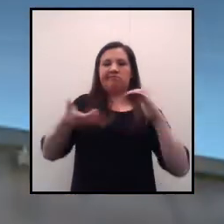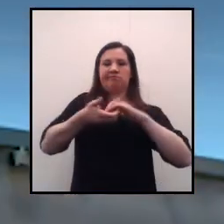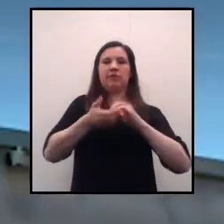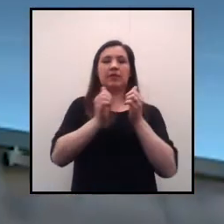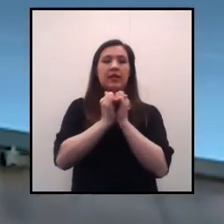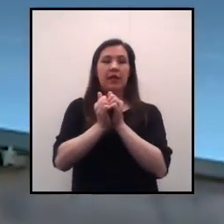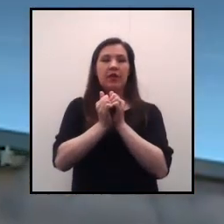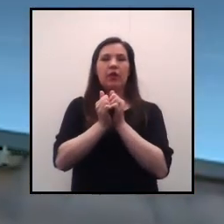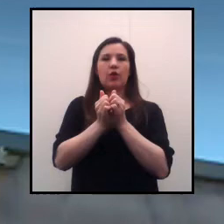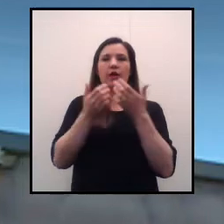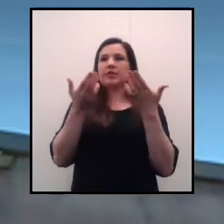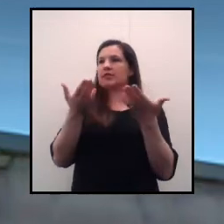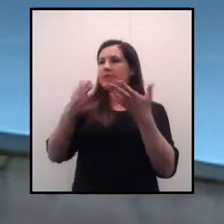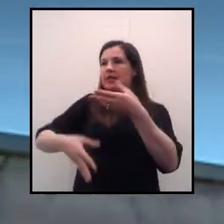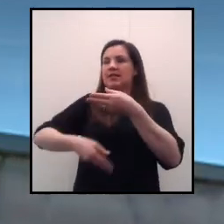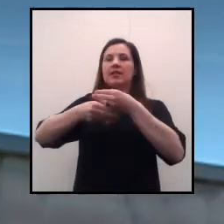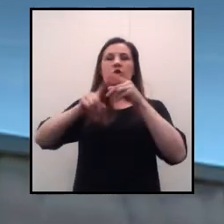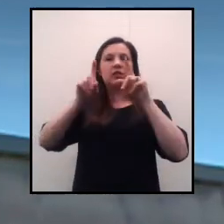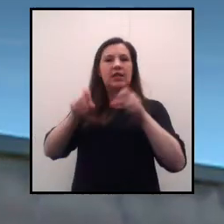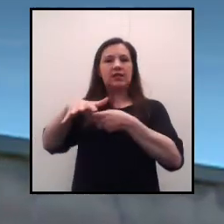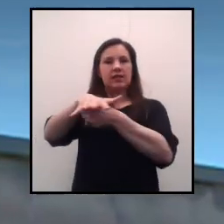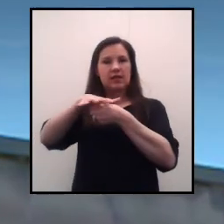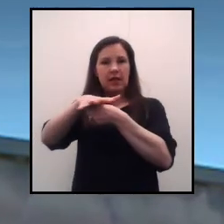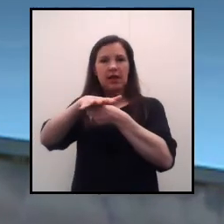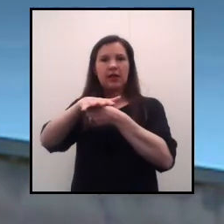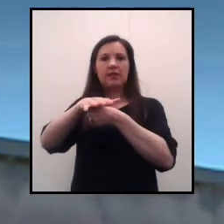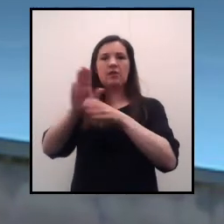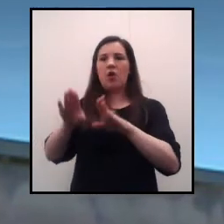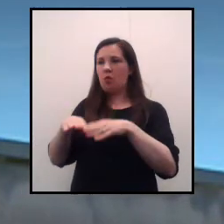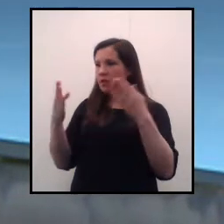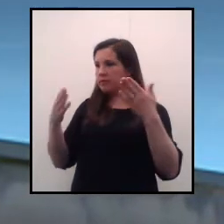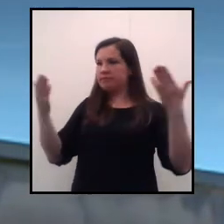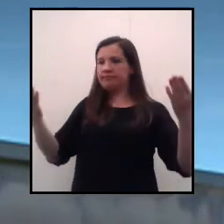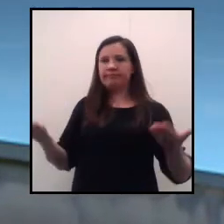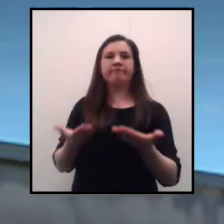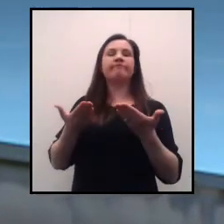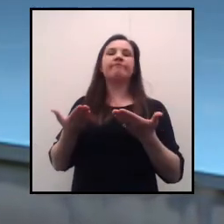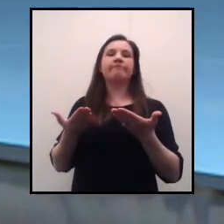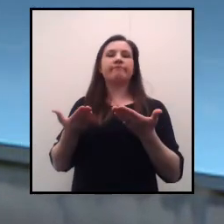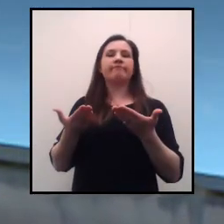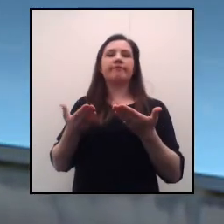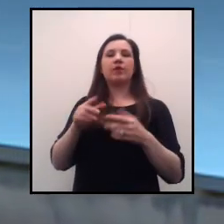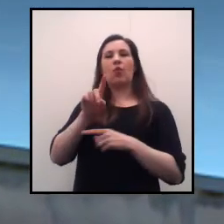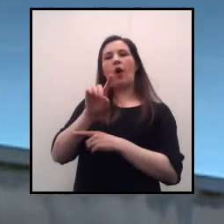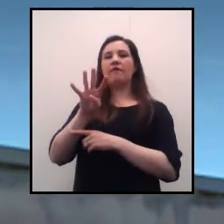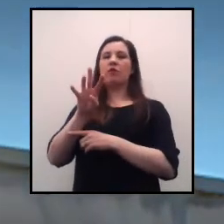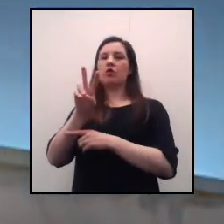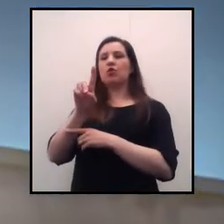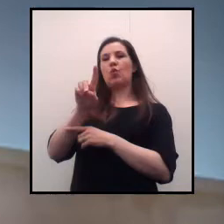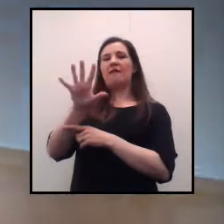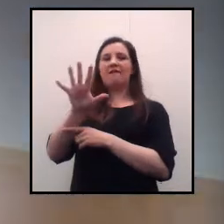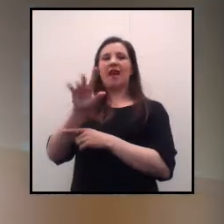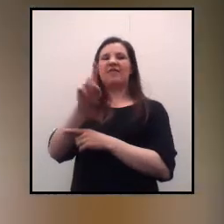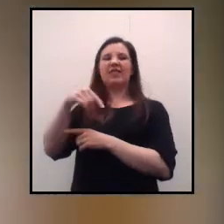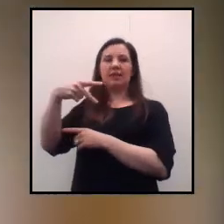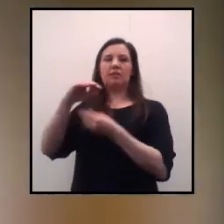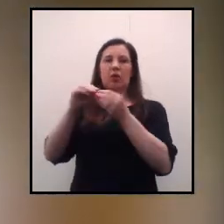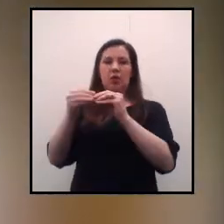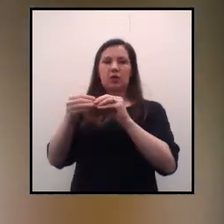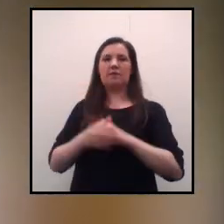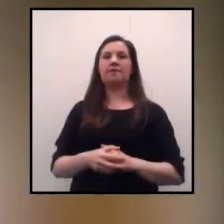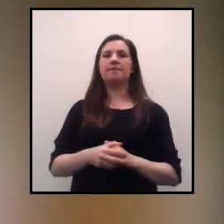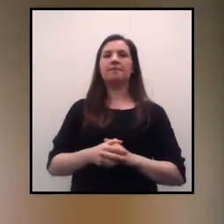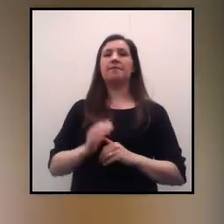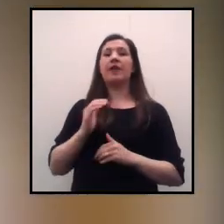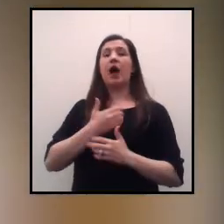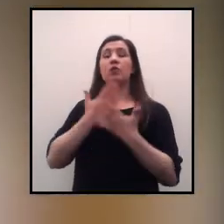an additional testing site being opened in the heart of the 14215 zip code. Our